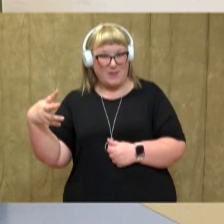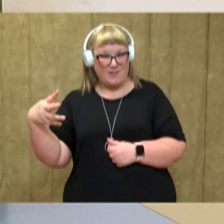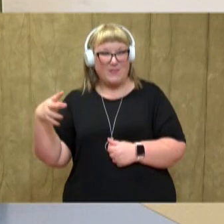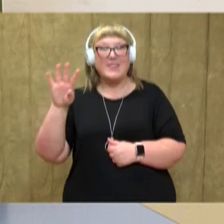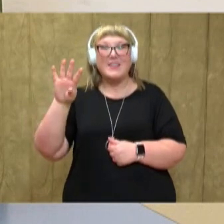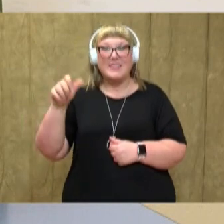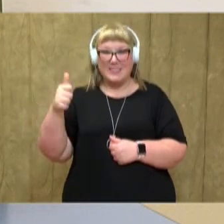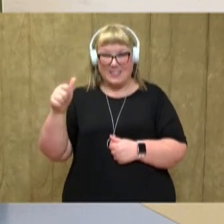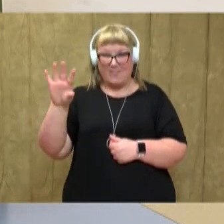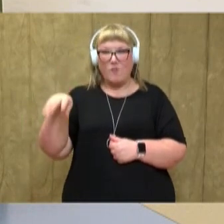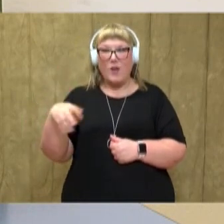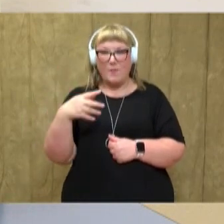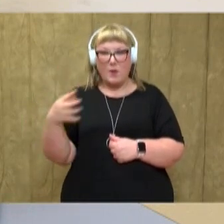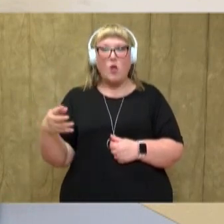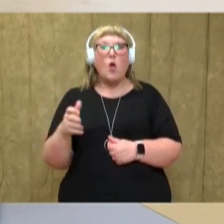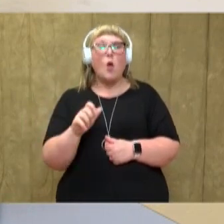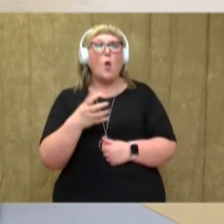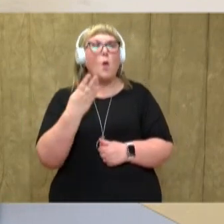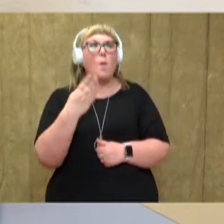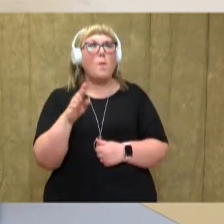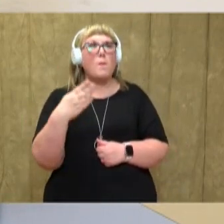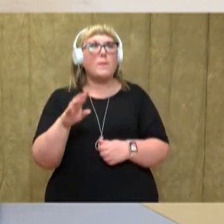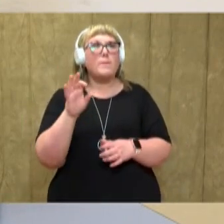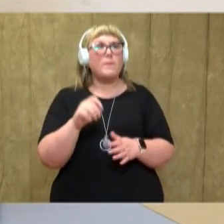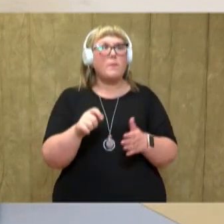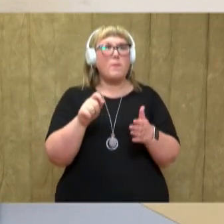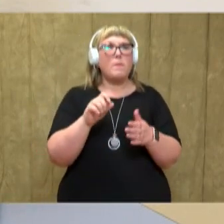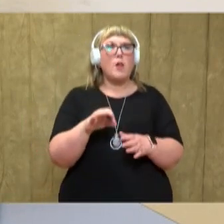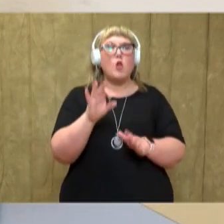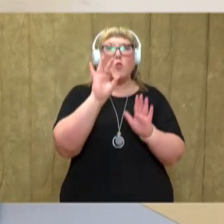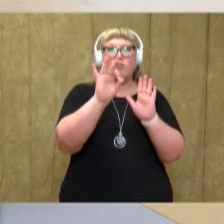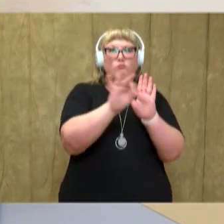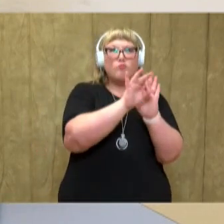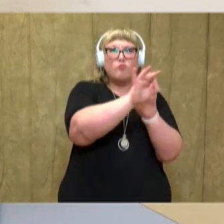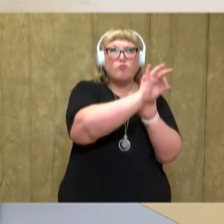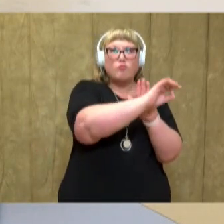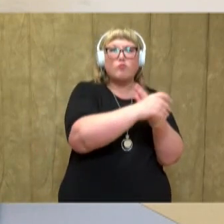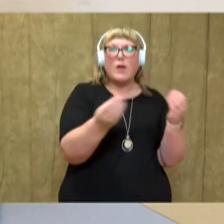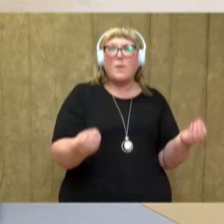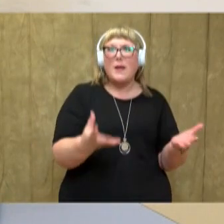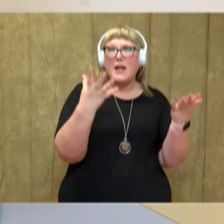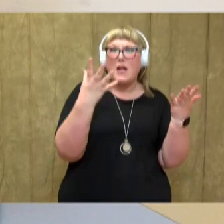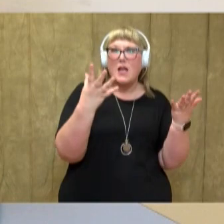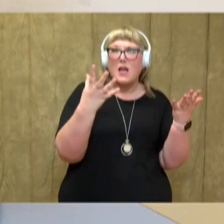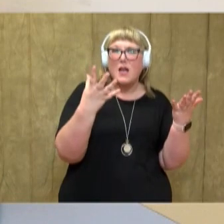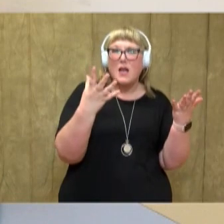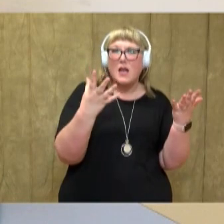going to start with our blue dots. How many blue dots do I need to put up?